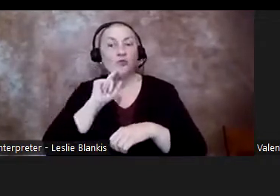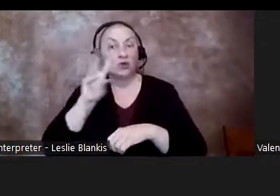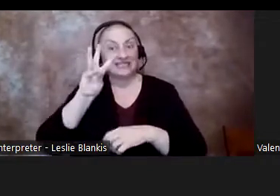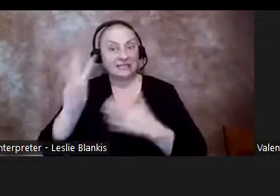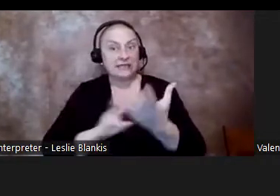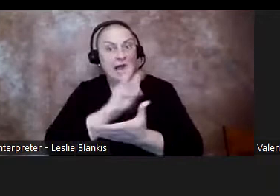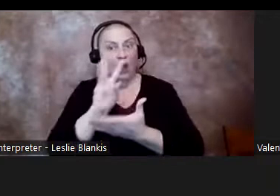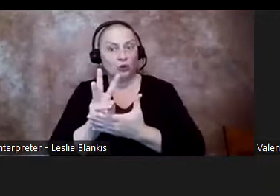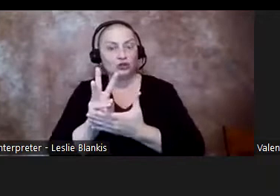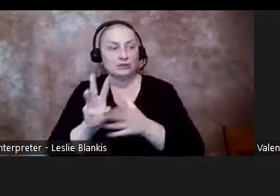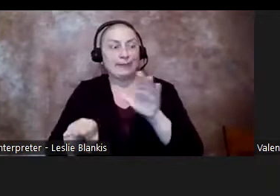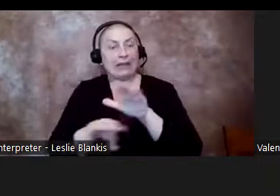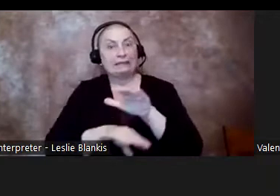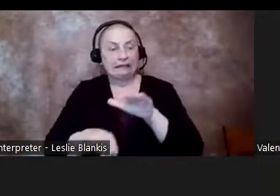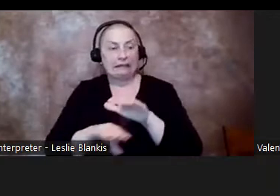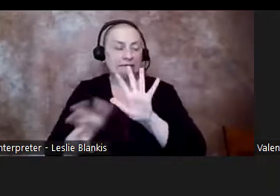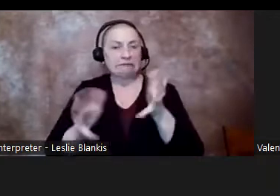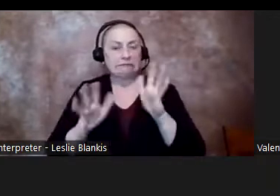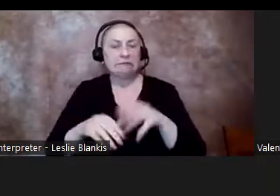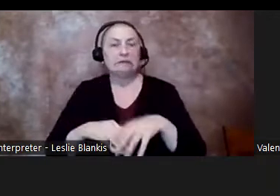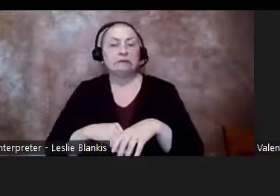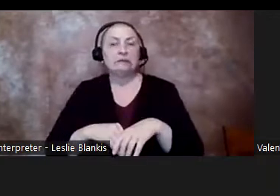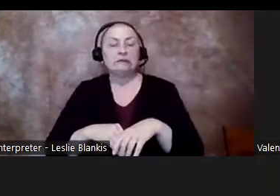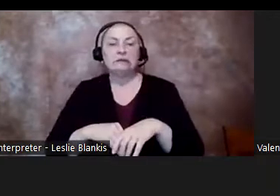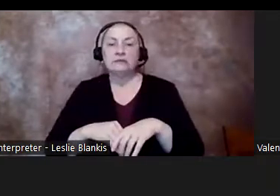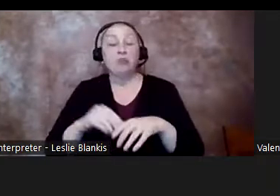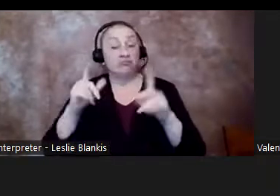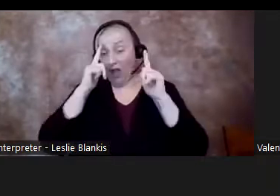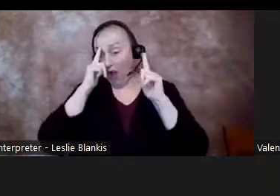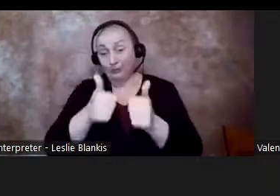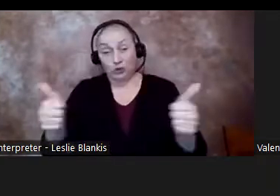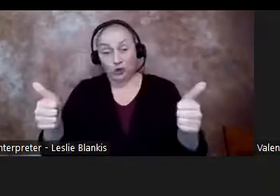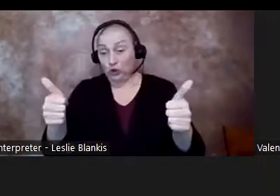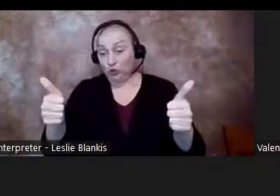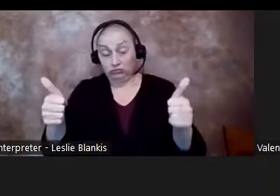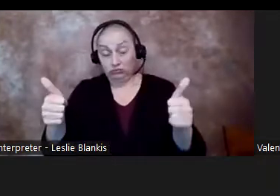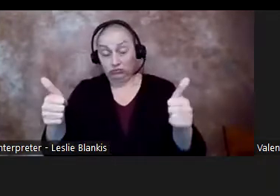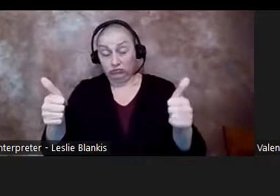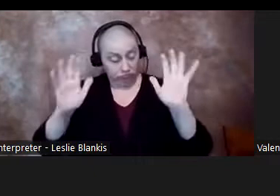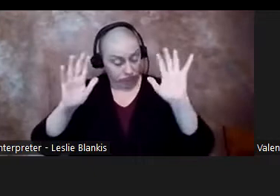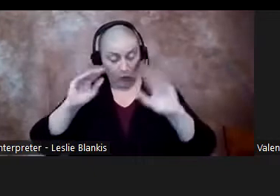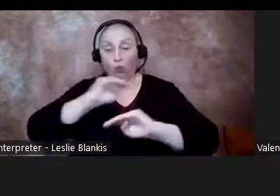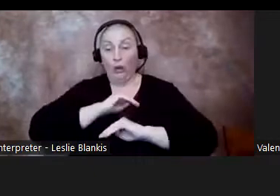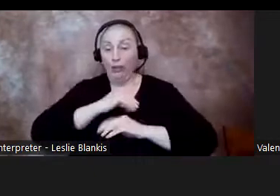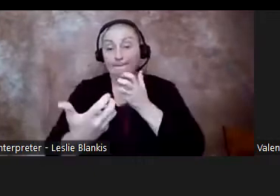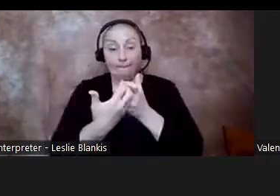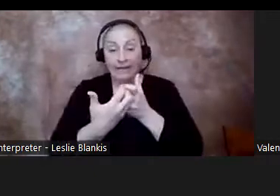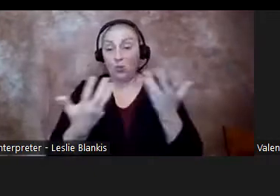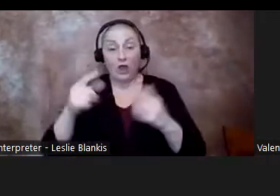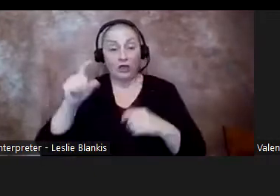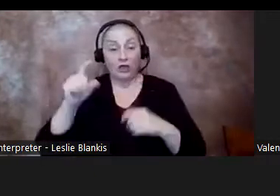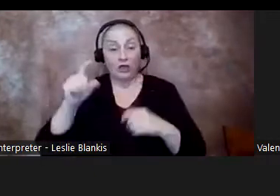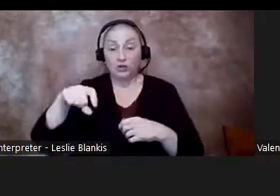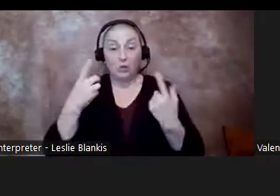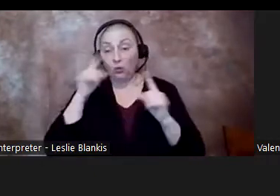hours, basically. So it is totally up to you, and we'll meet you where you're at on what